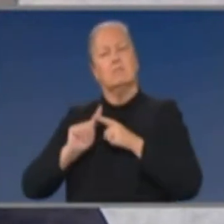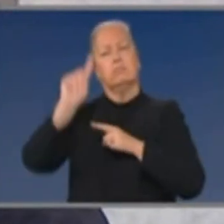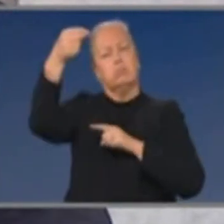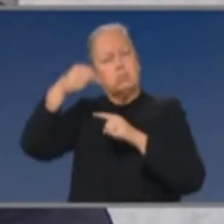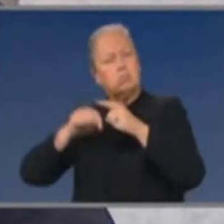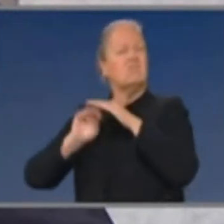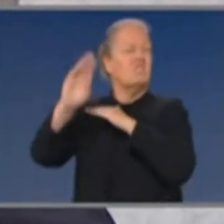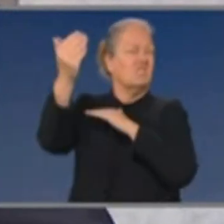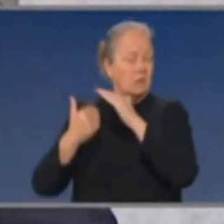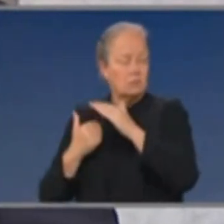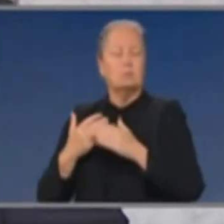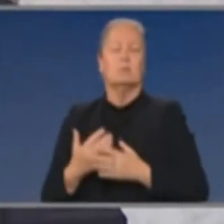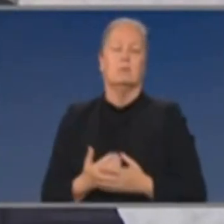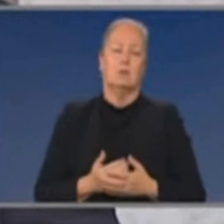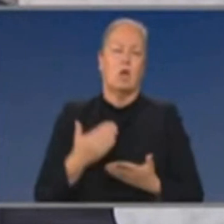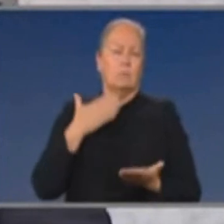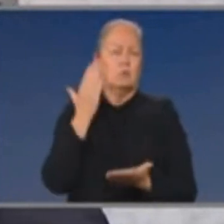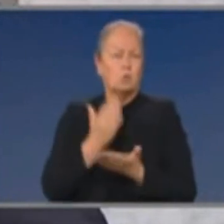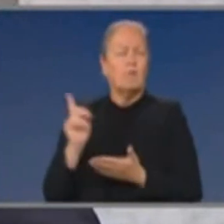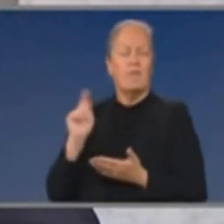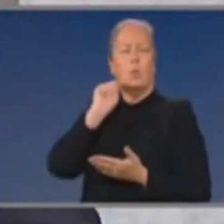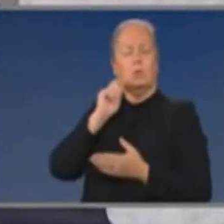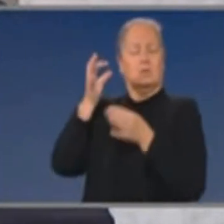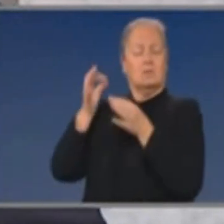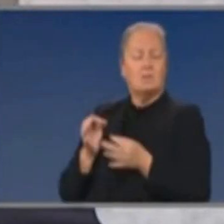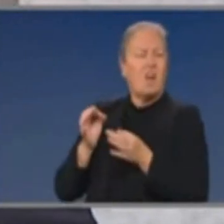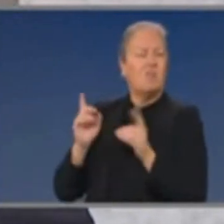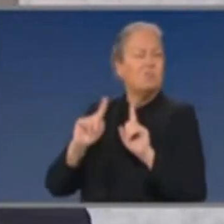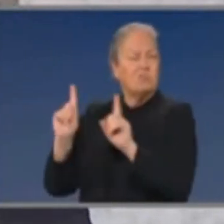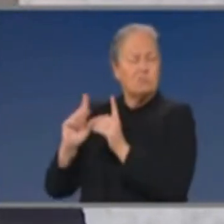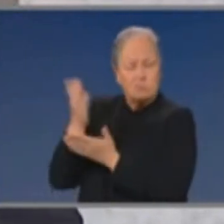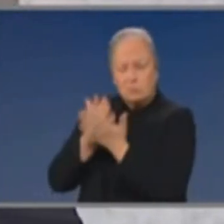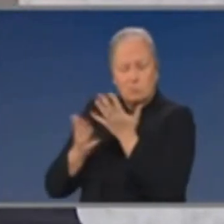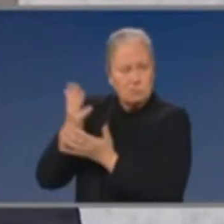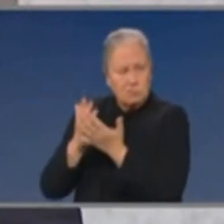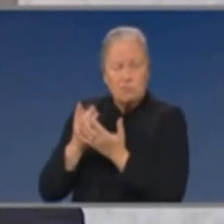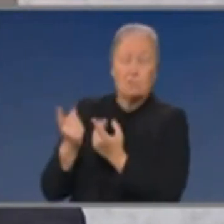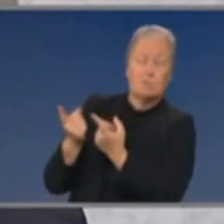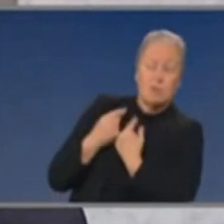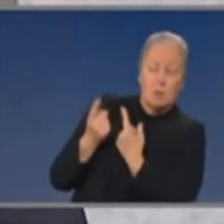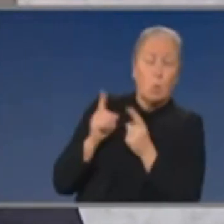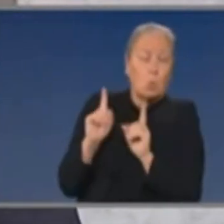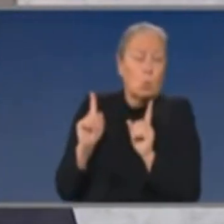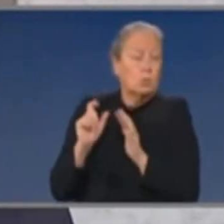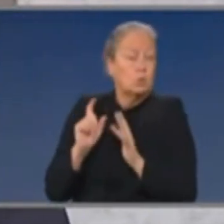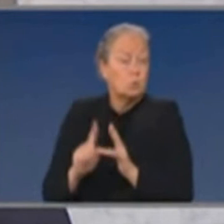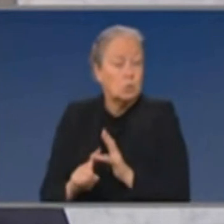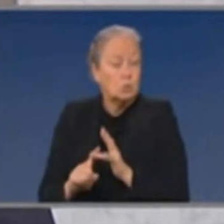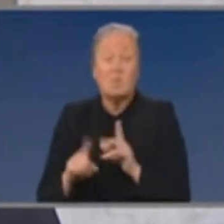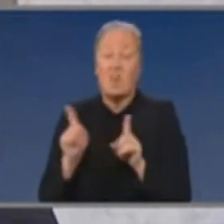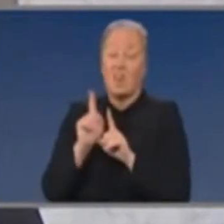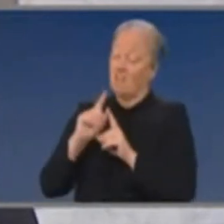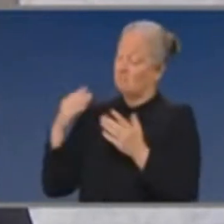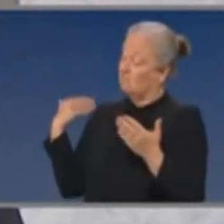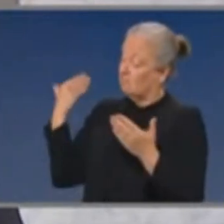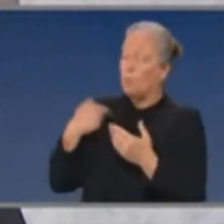said, I have no doubt that they will make that recommendation to the Premiers and I, and we would act on their advice, as we've been very consistent in